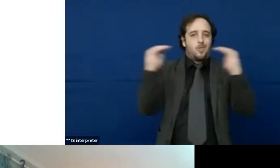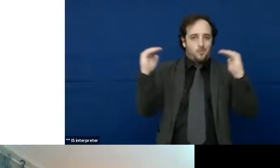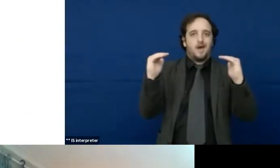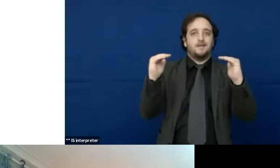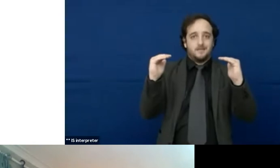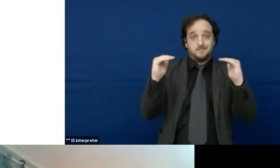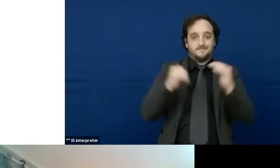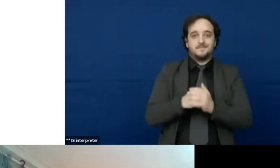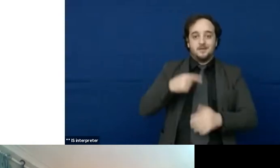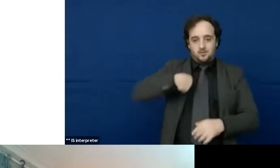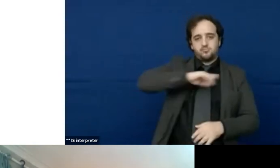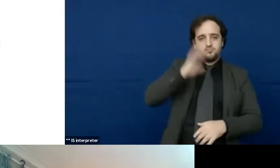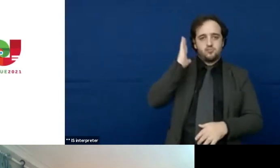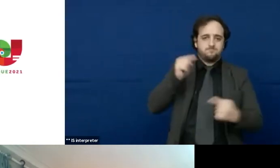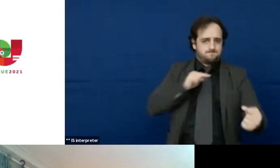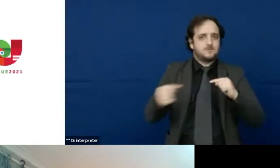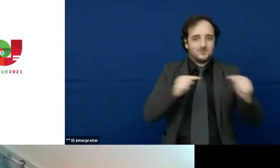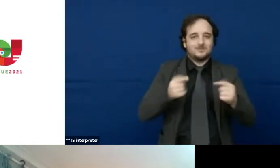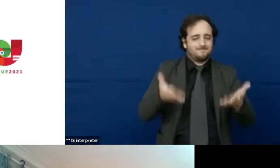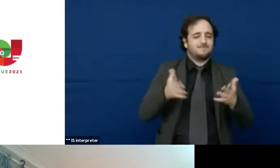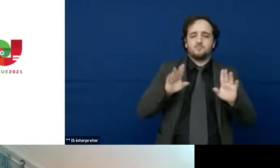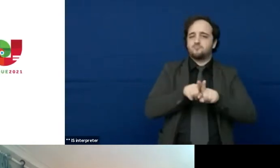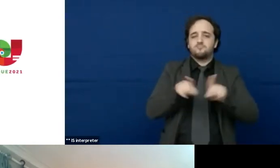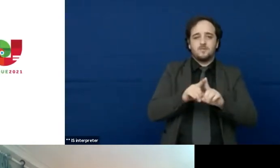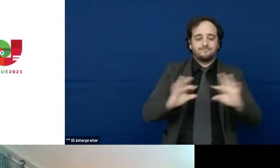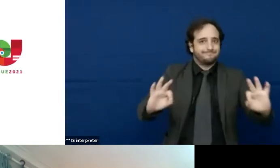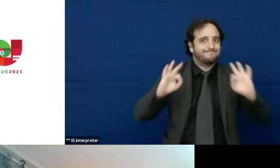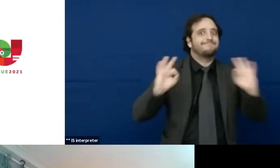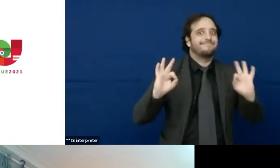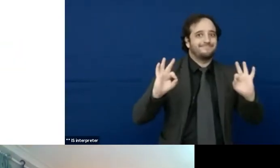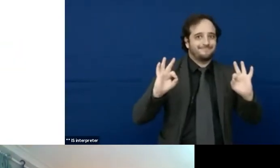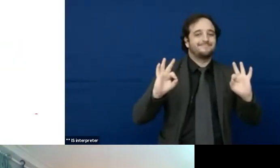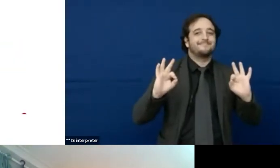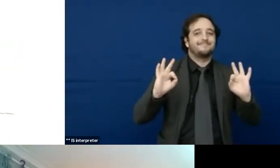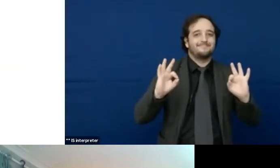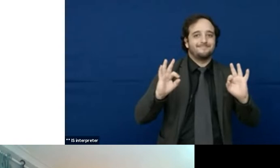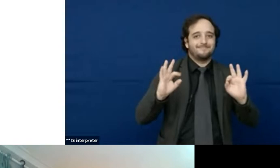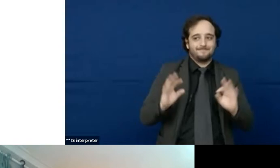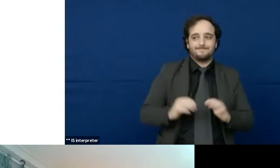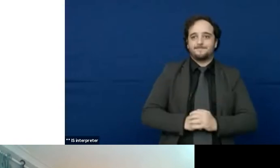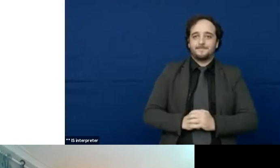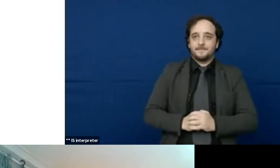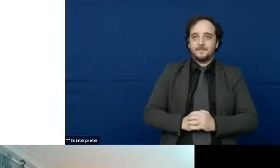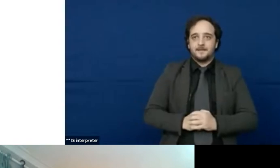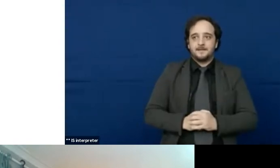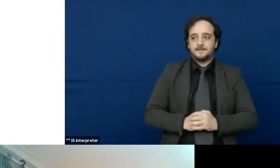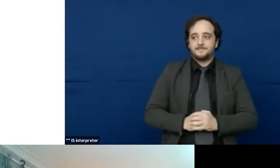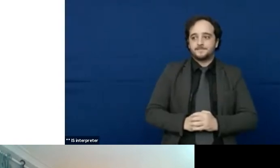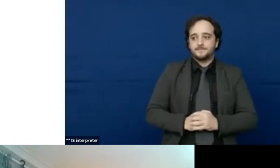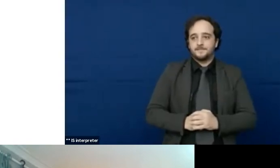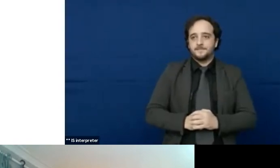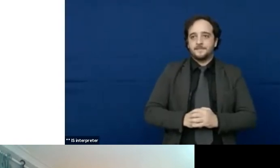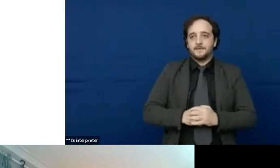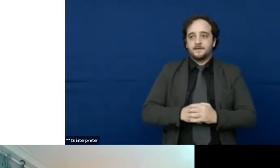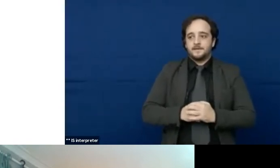Thank you so much, Hanna. That was really informative. And now I would like